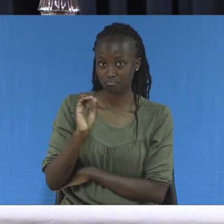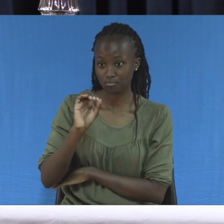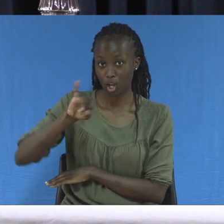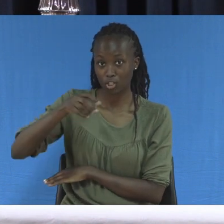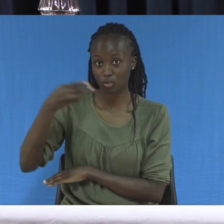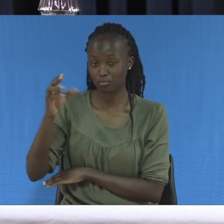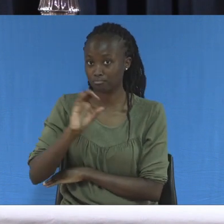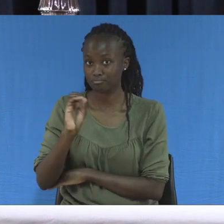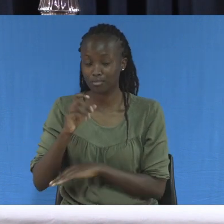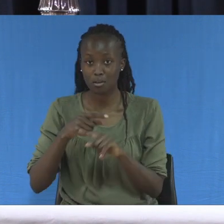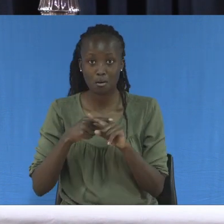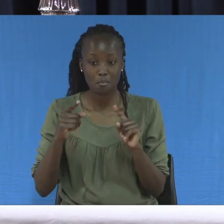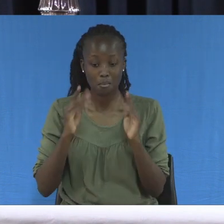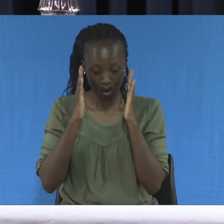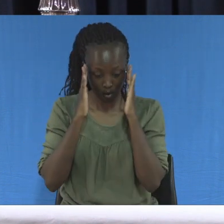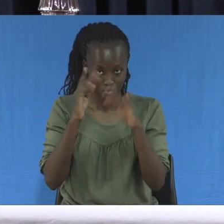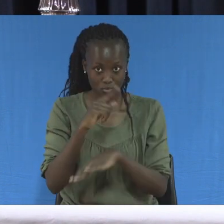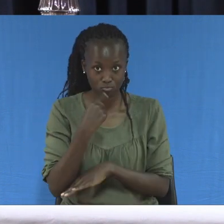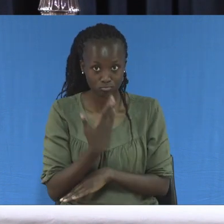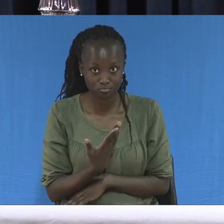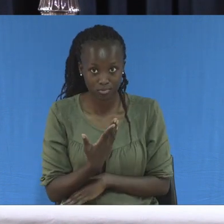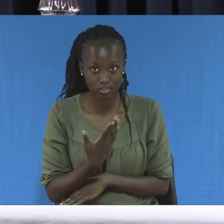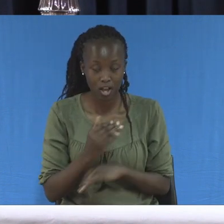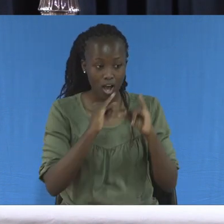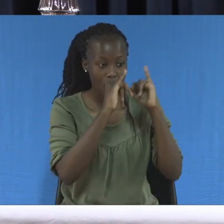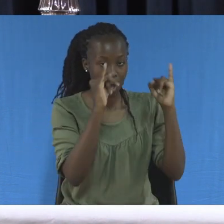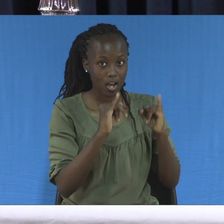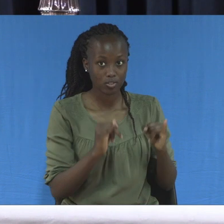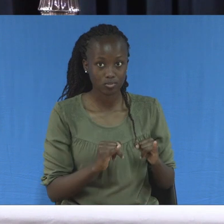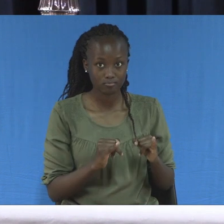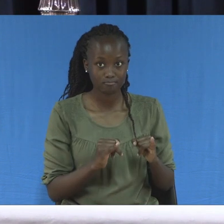Jehovah, but rather to an idol,